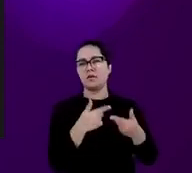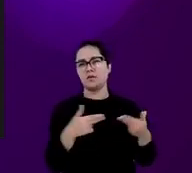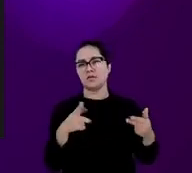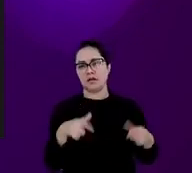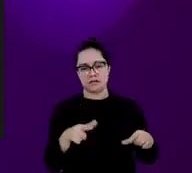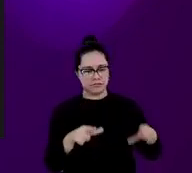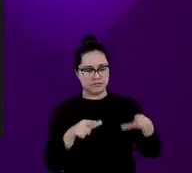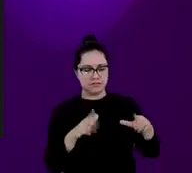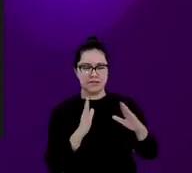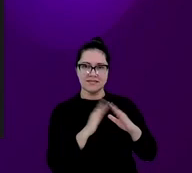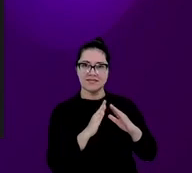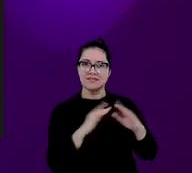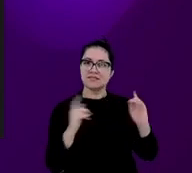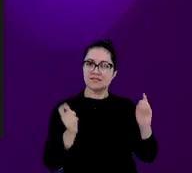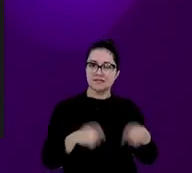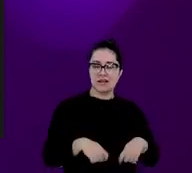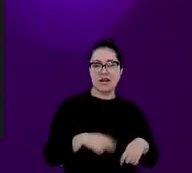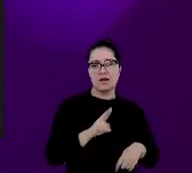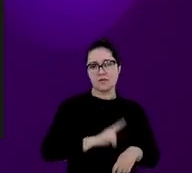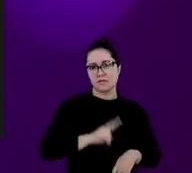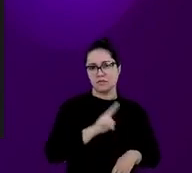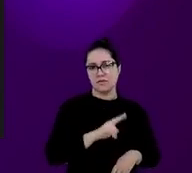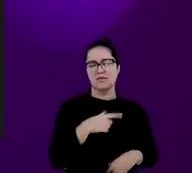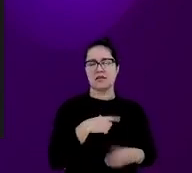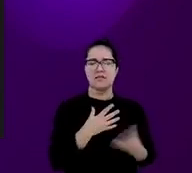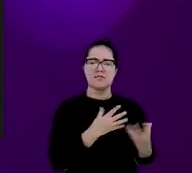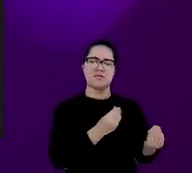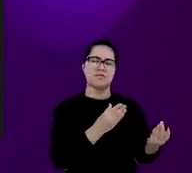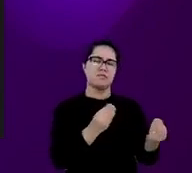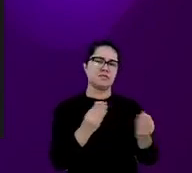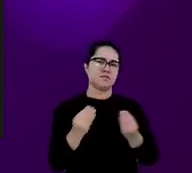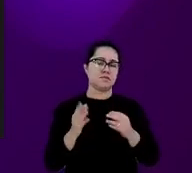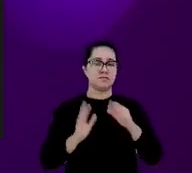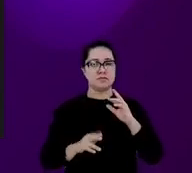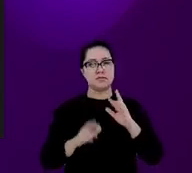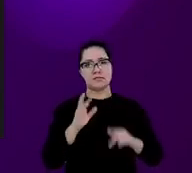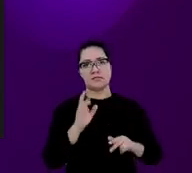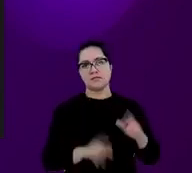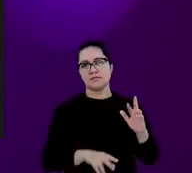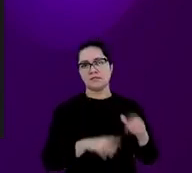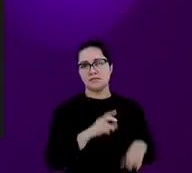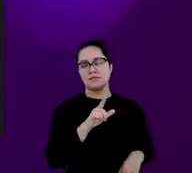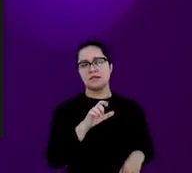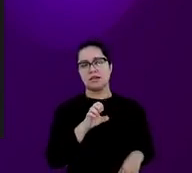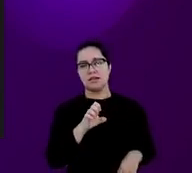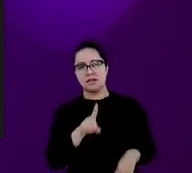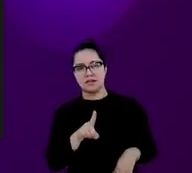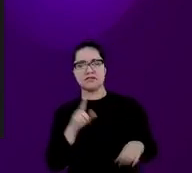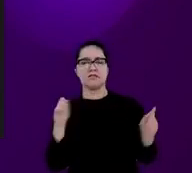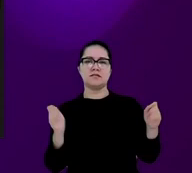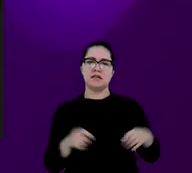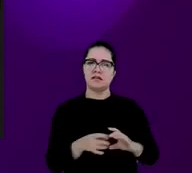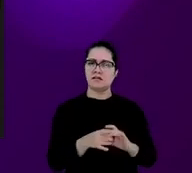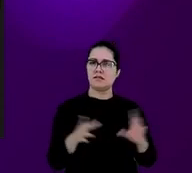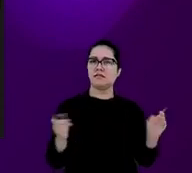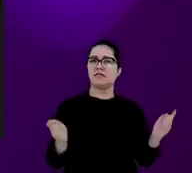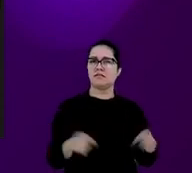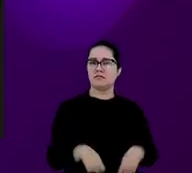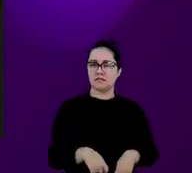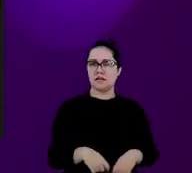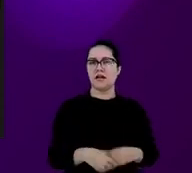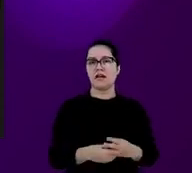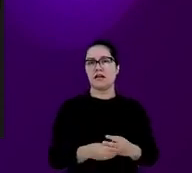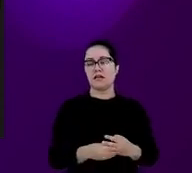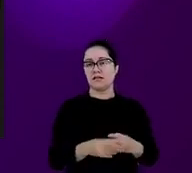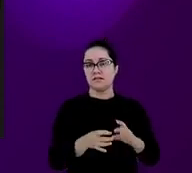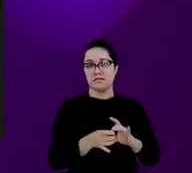of different LED devices available for purchase on the internet that you can use at home for